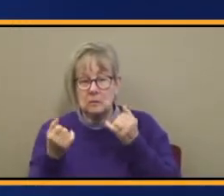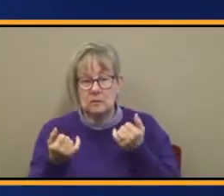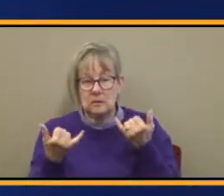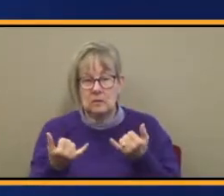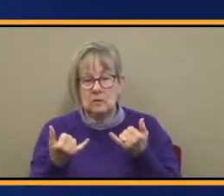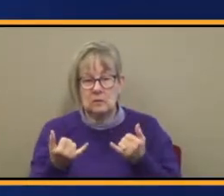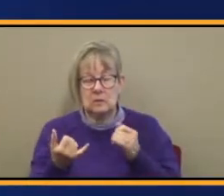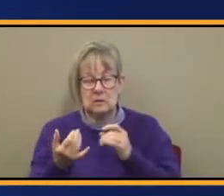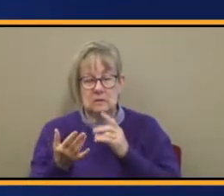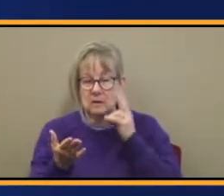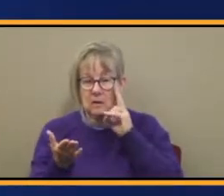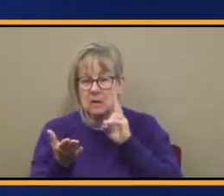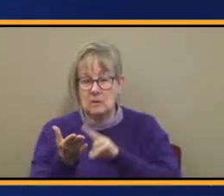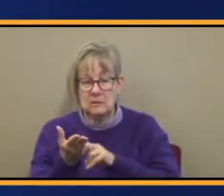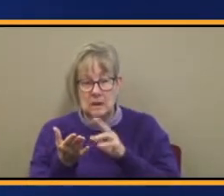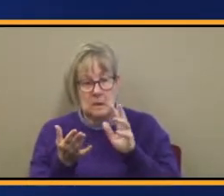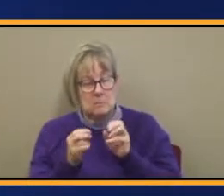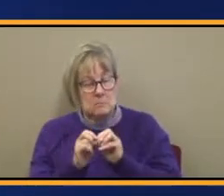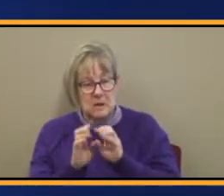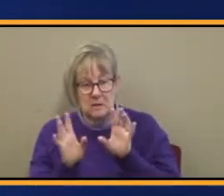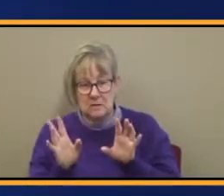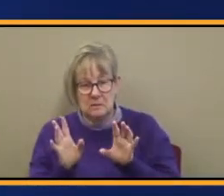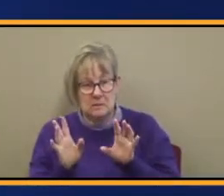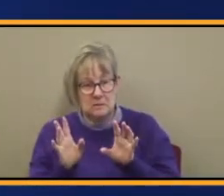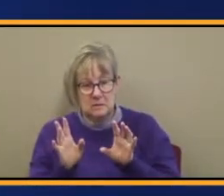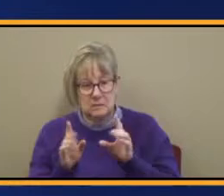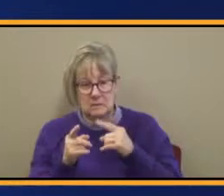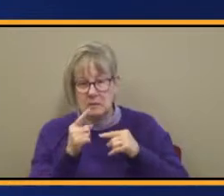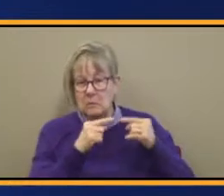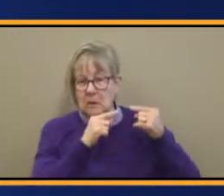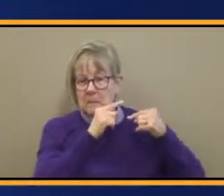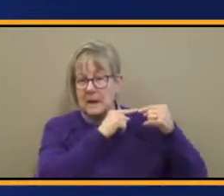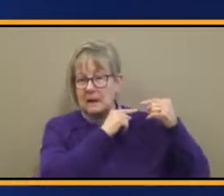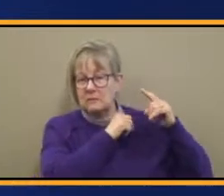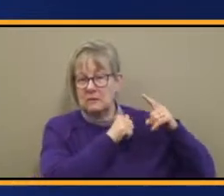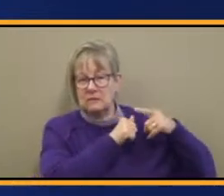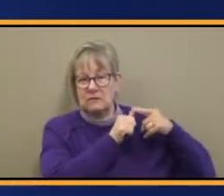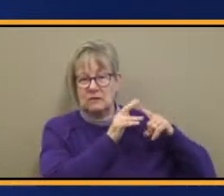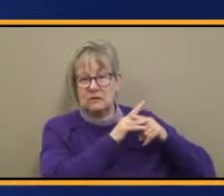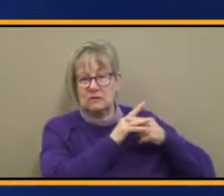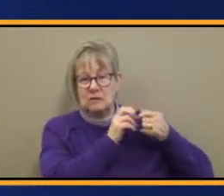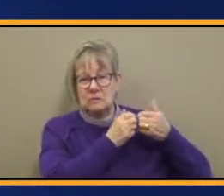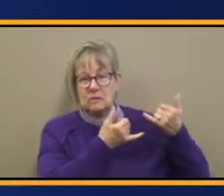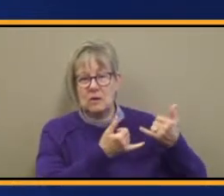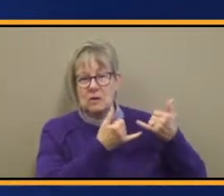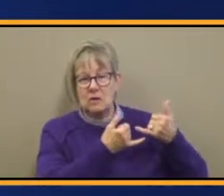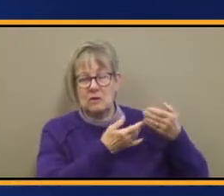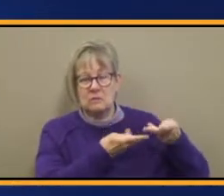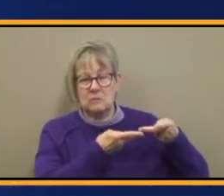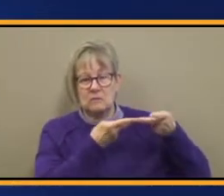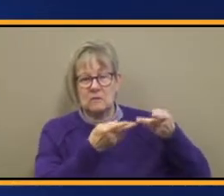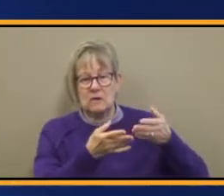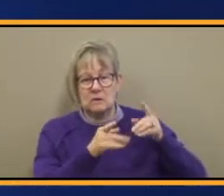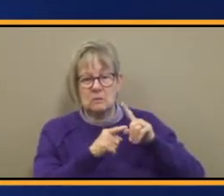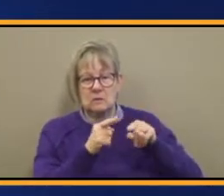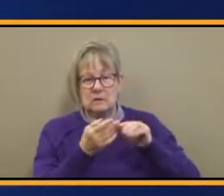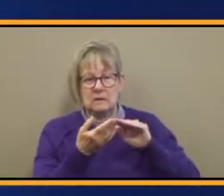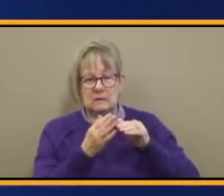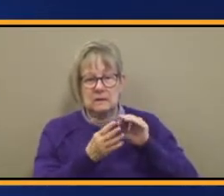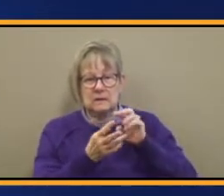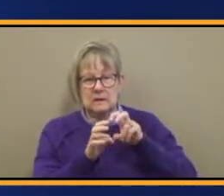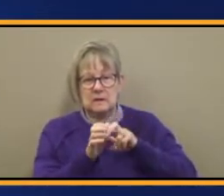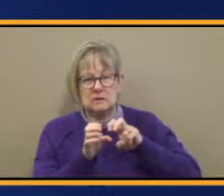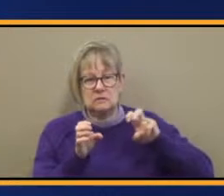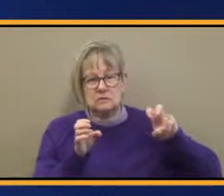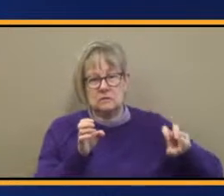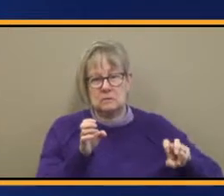contract. Apparently, this going way back to when we first started with the current provider. I learned the city opted out of that